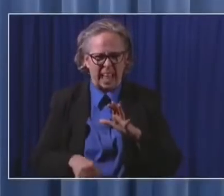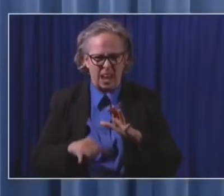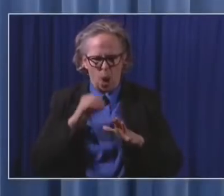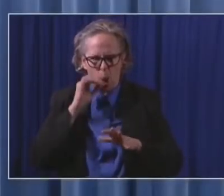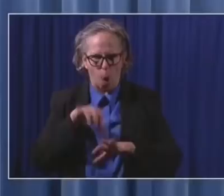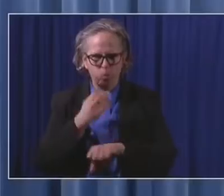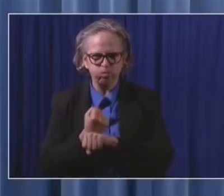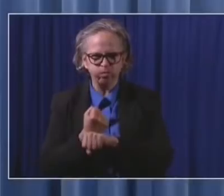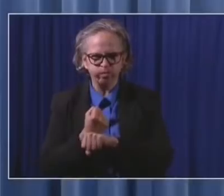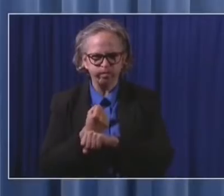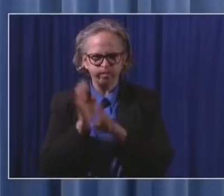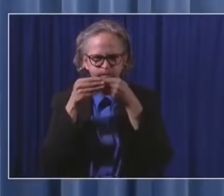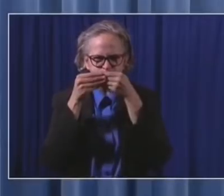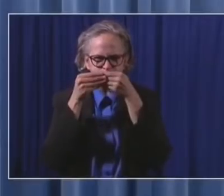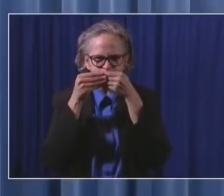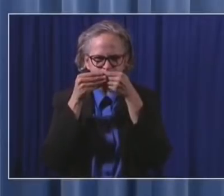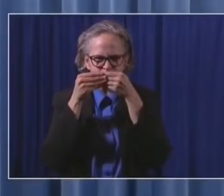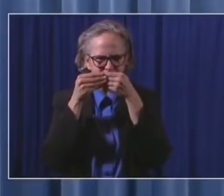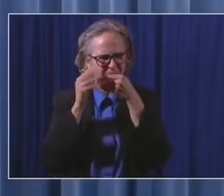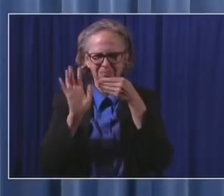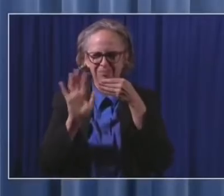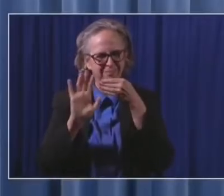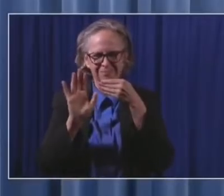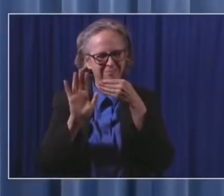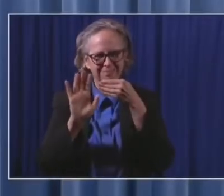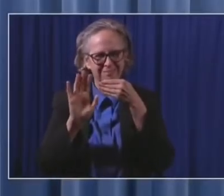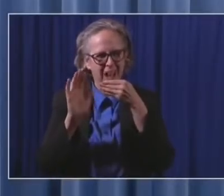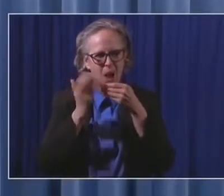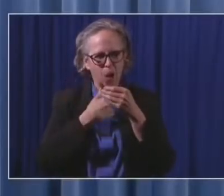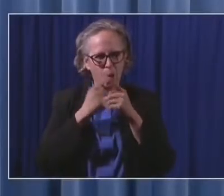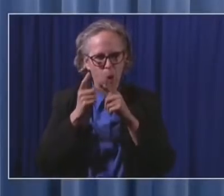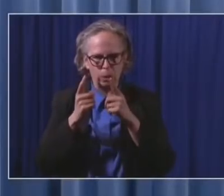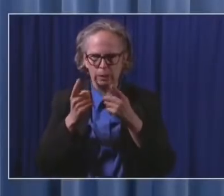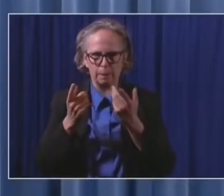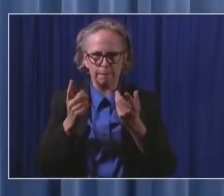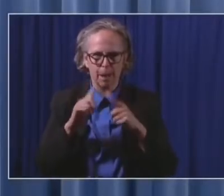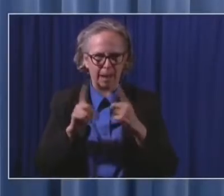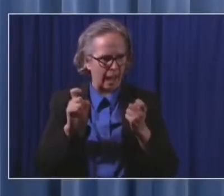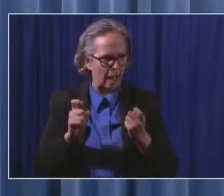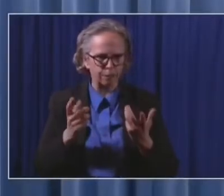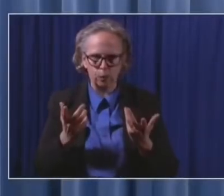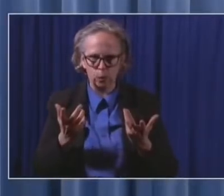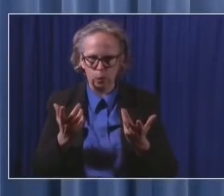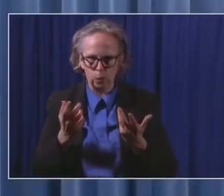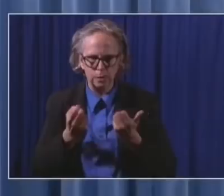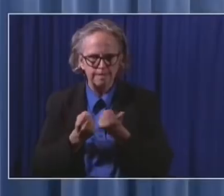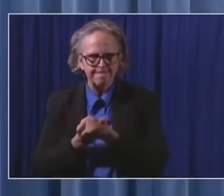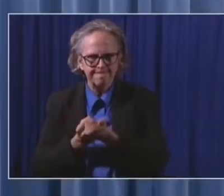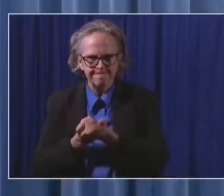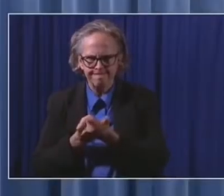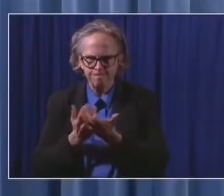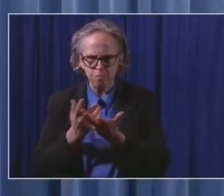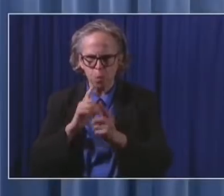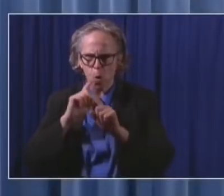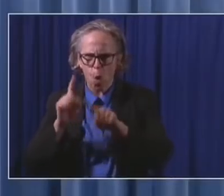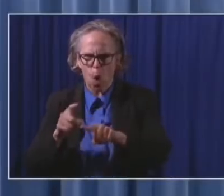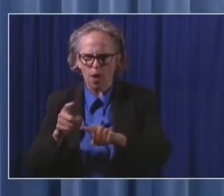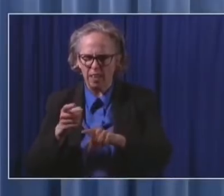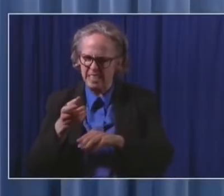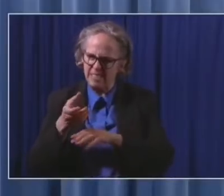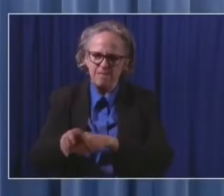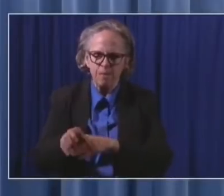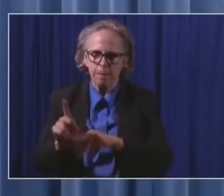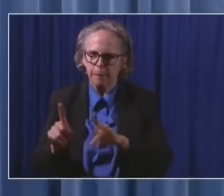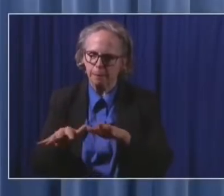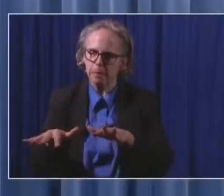on. So, look, we're not looking to lock a lot of Ohioans up. That is not what we're about. But we have to have the ability